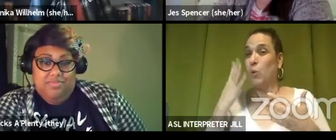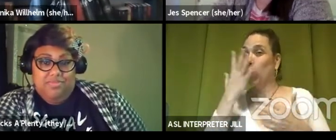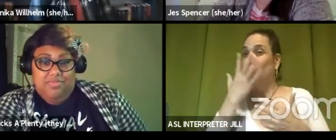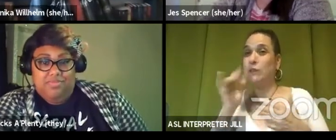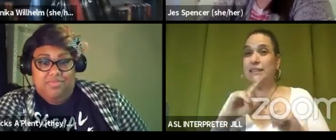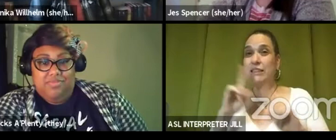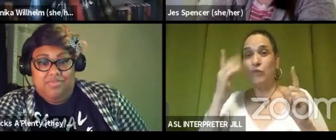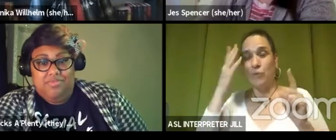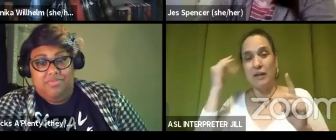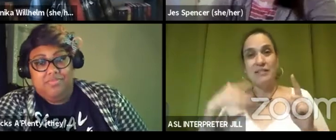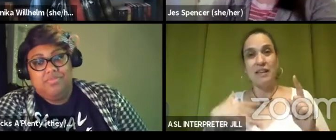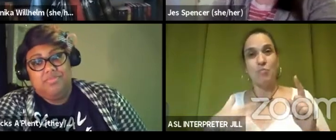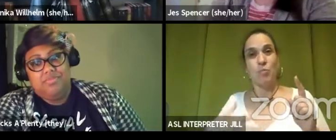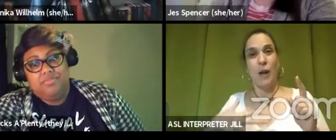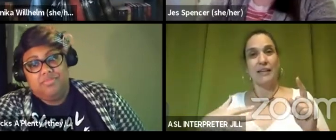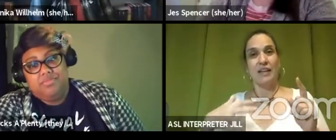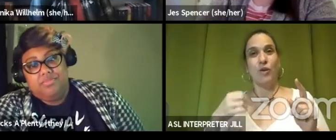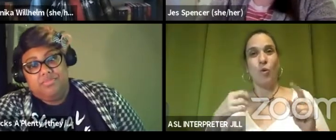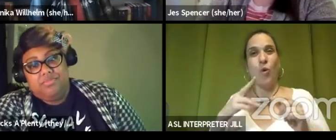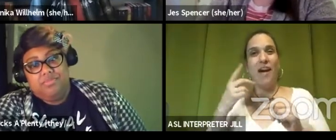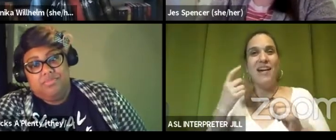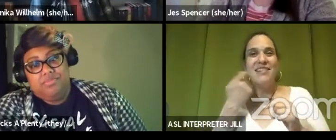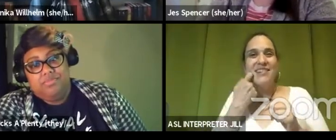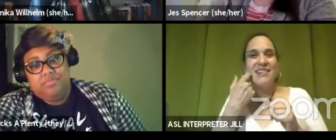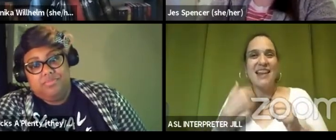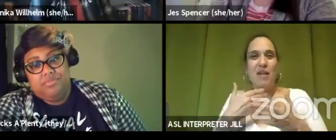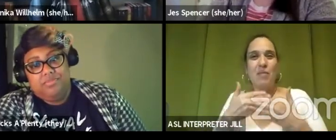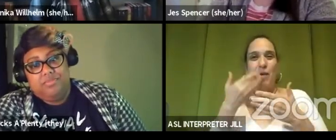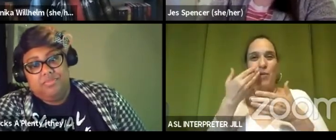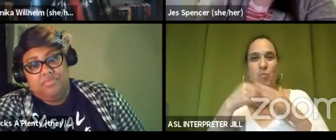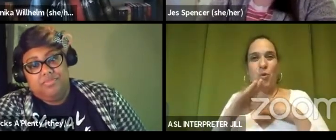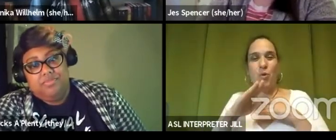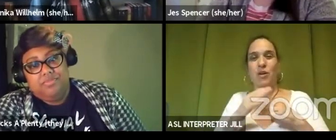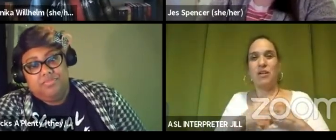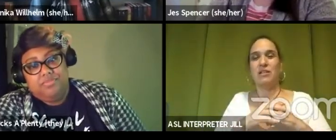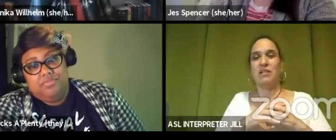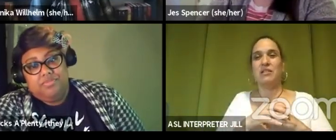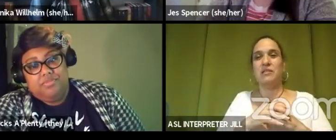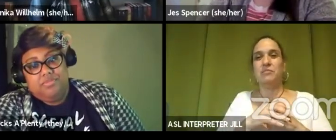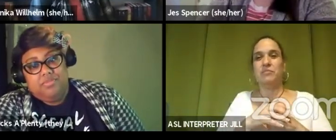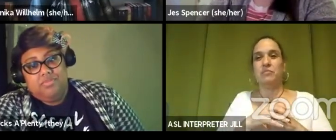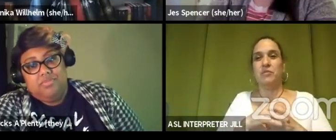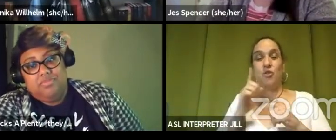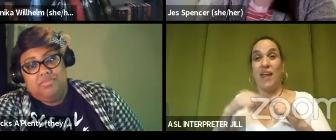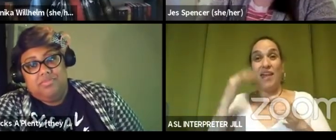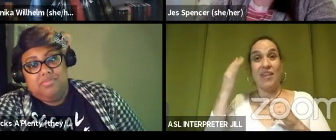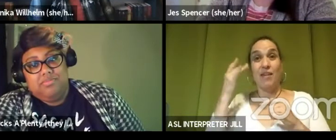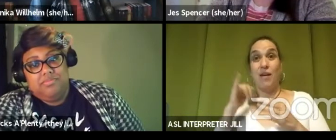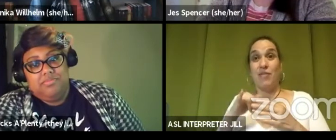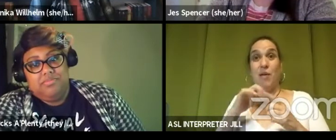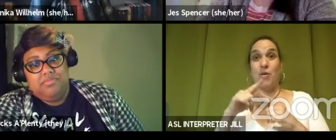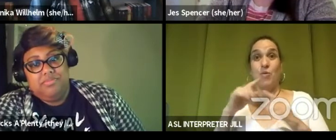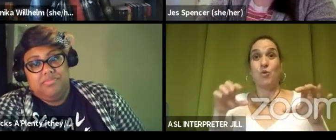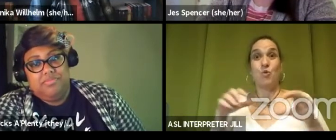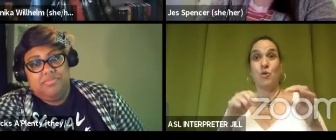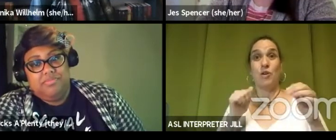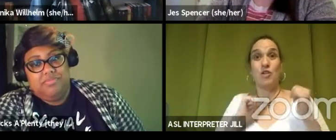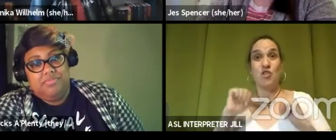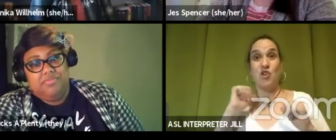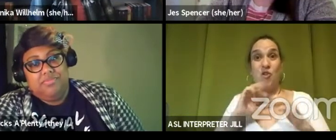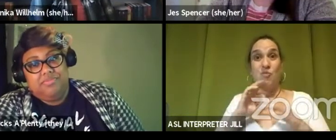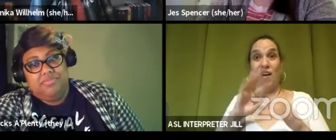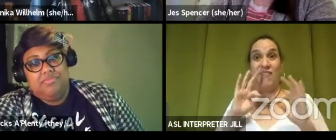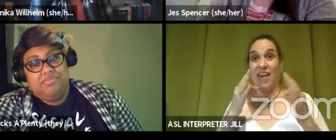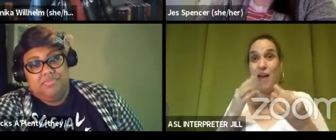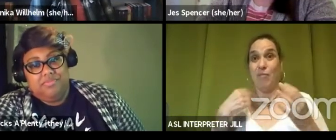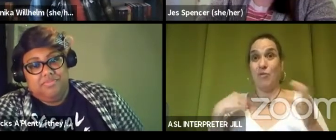just had a baby. Like, it is unfathomable for you to think of those things. Yet we're doing a show about families or about